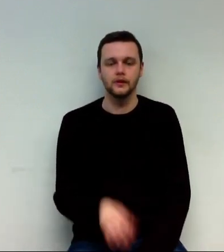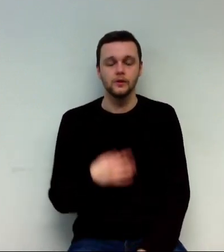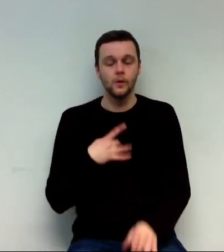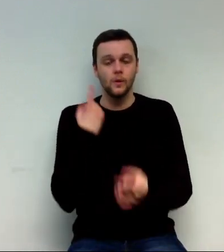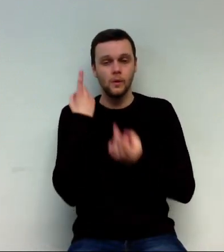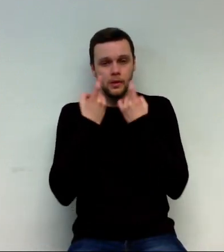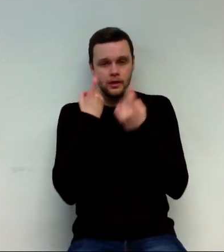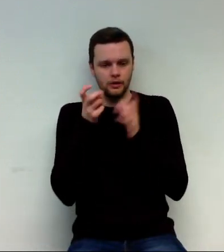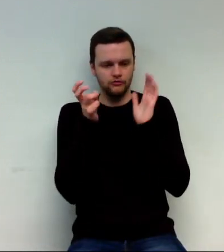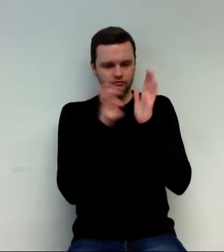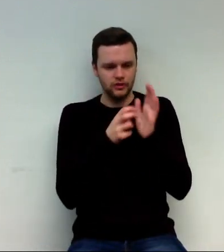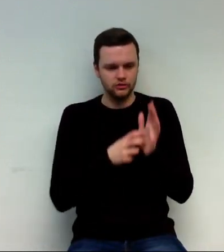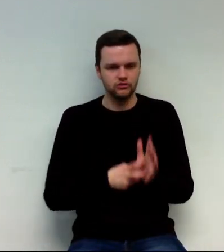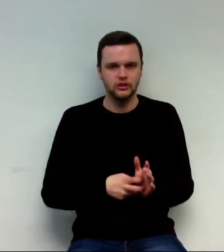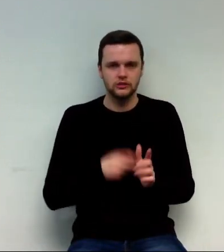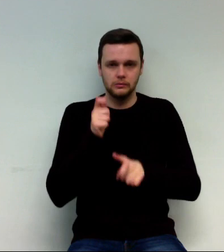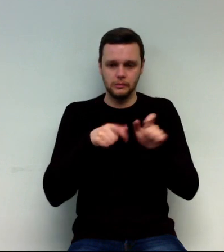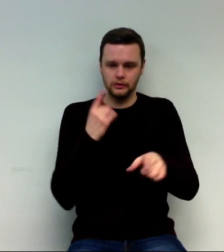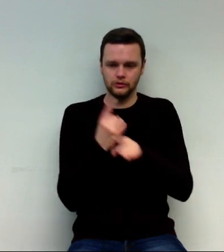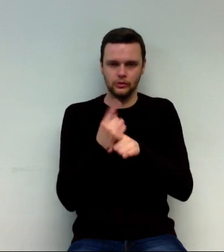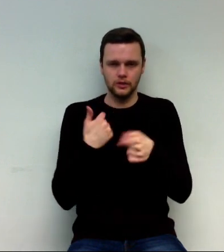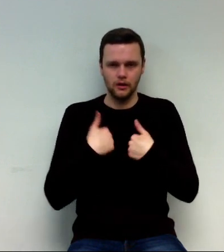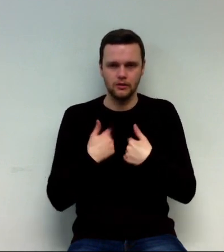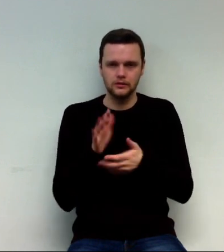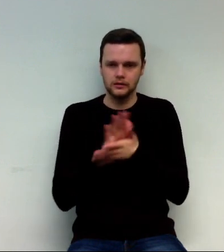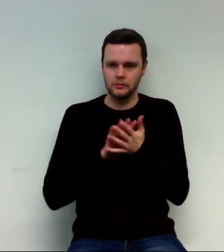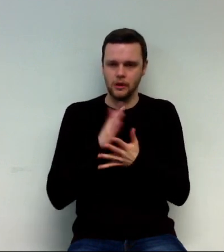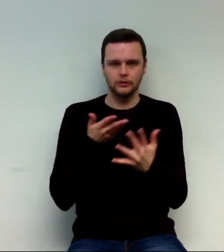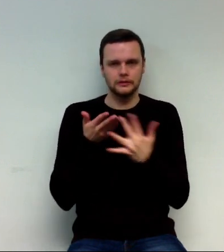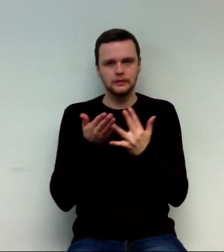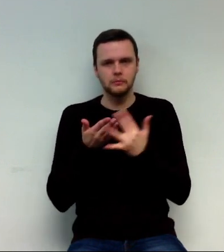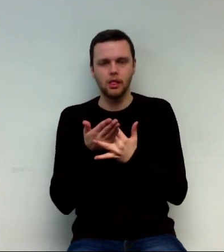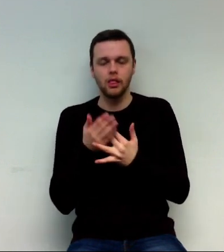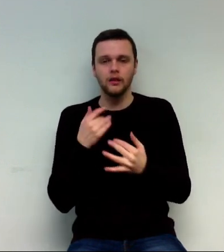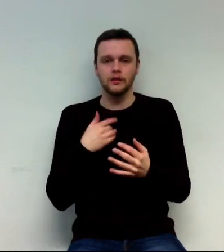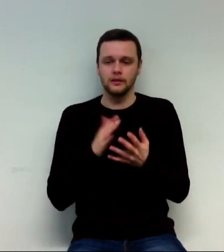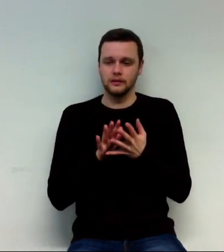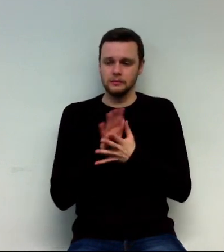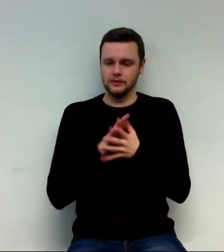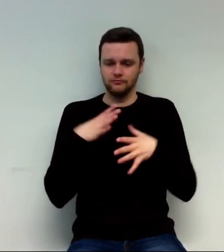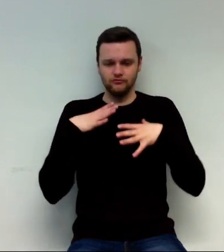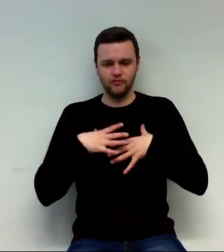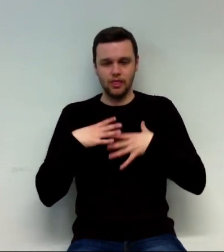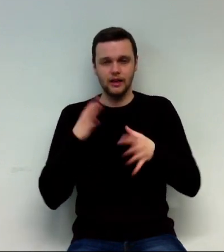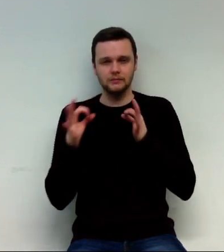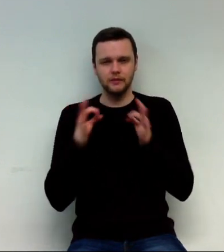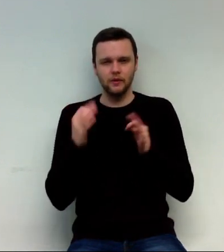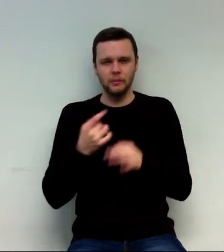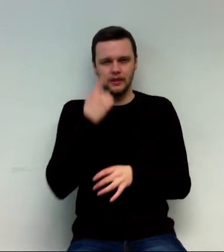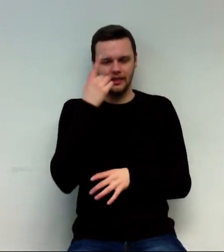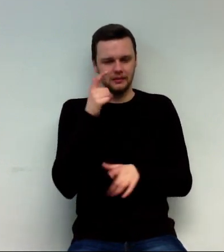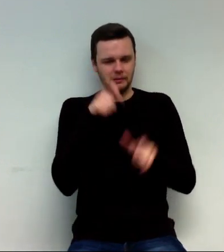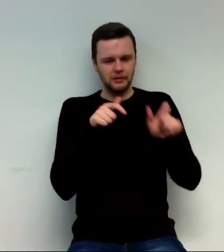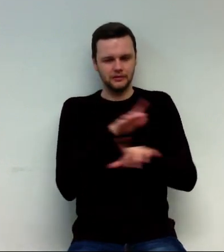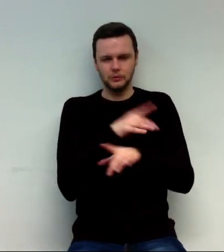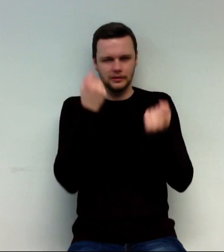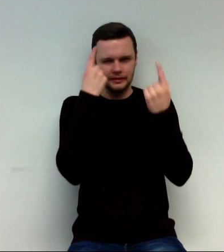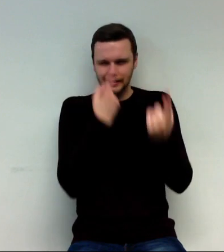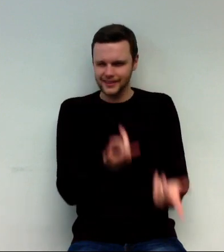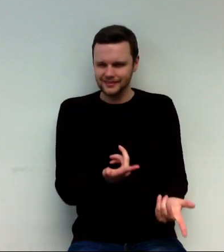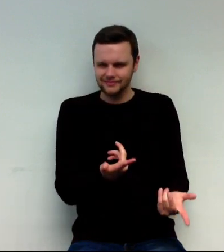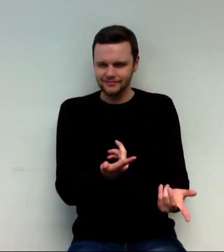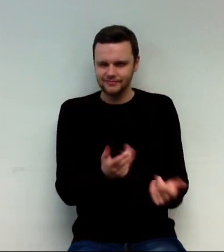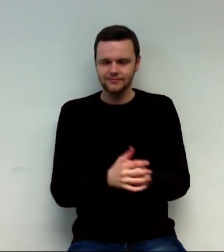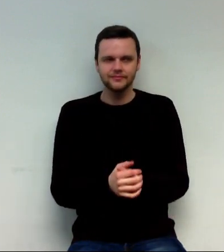registration, or indeed people talking to us about making their show more accessible, relaxed performance is often one of the more misunderstood areas of accessible